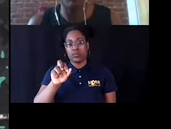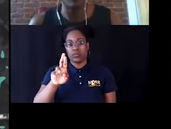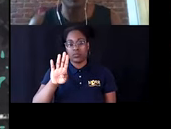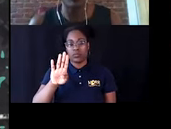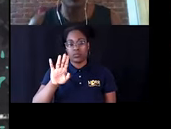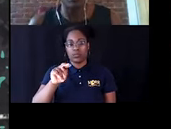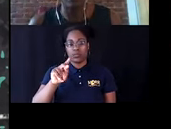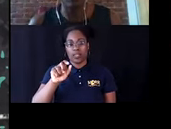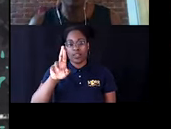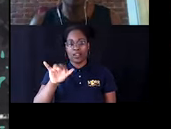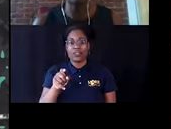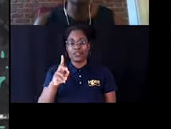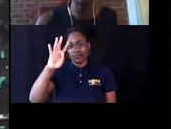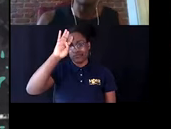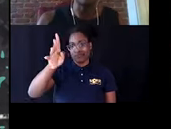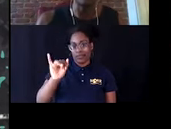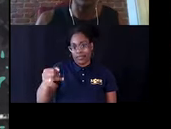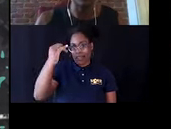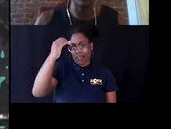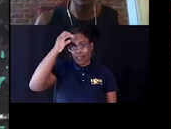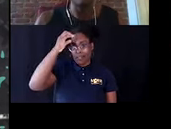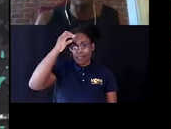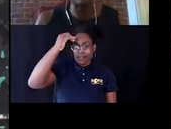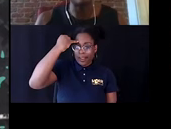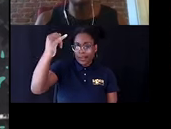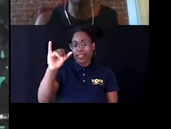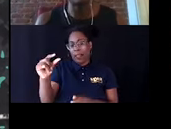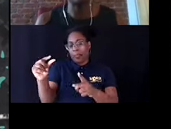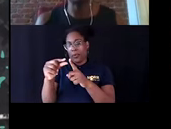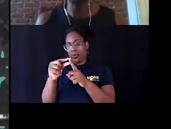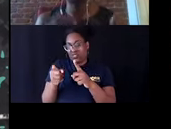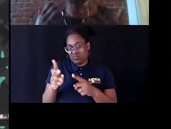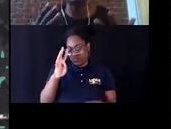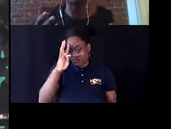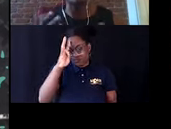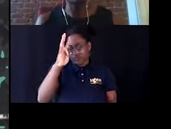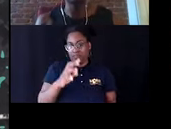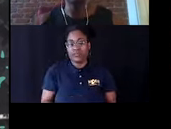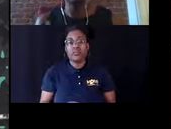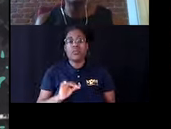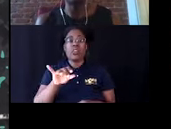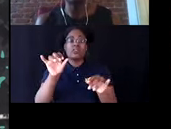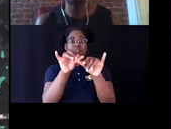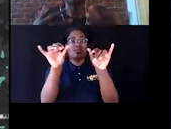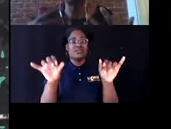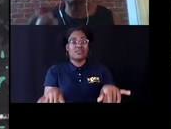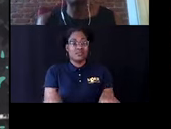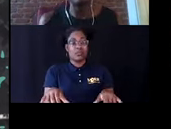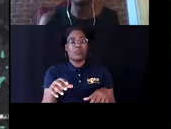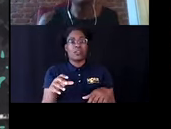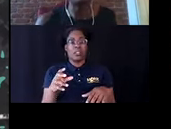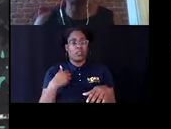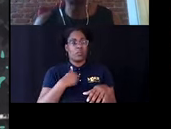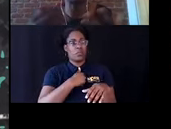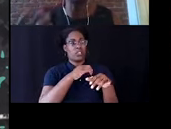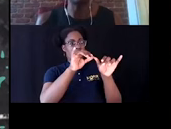want to shout out Maria Lugones here. And so that is, in many ways, the system that we are now fighting